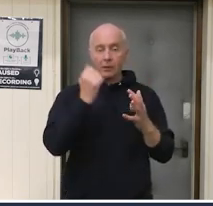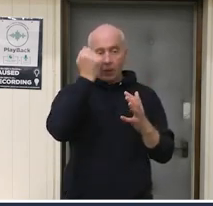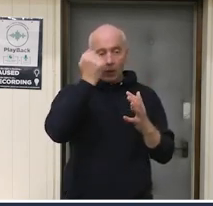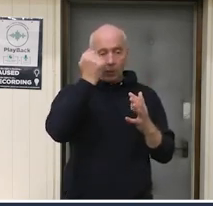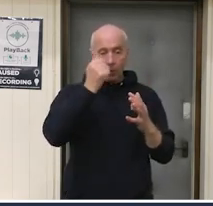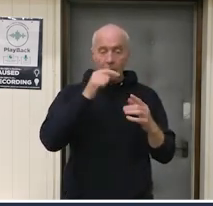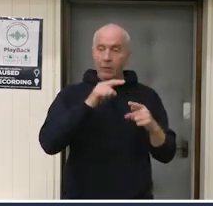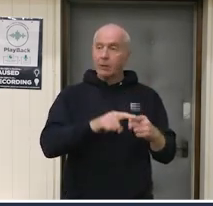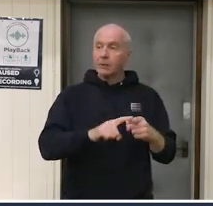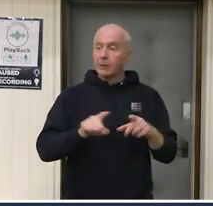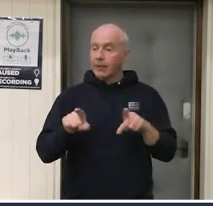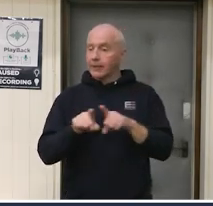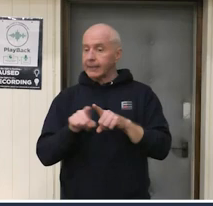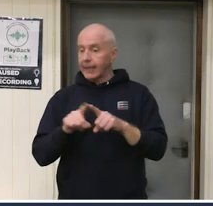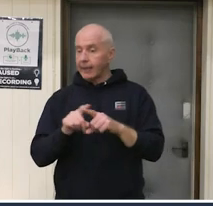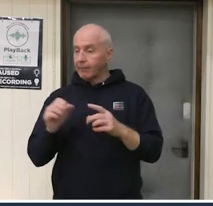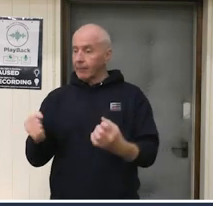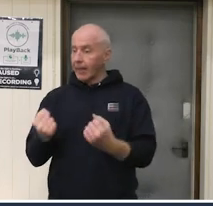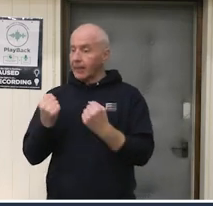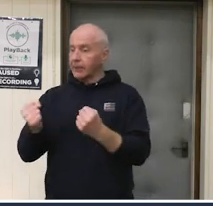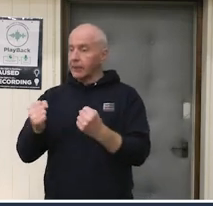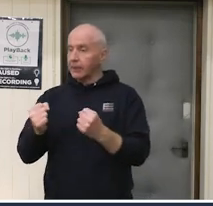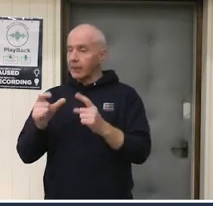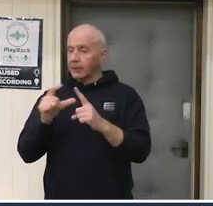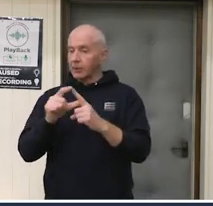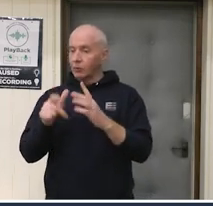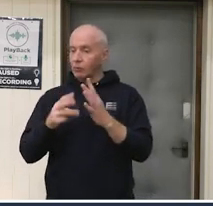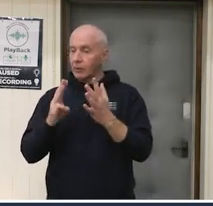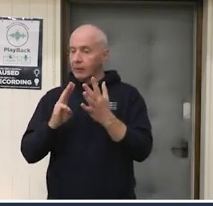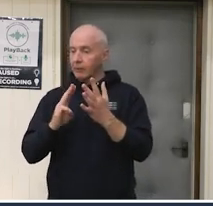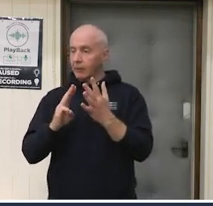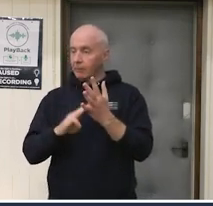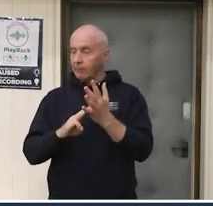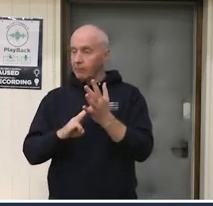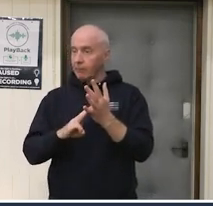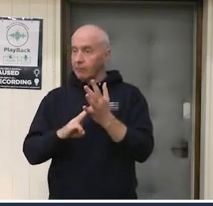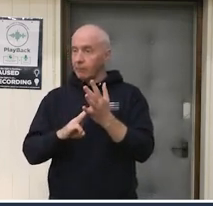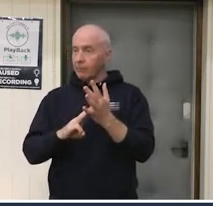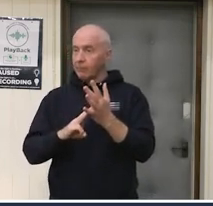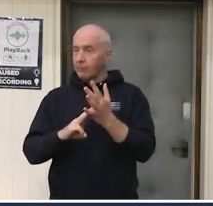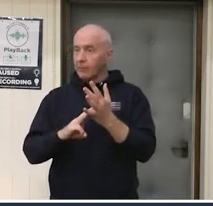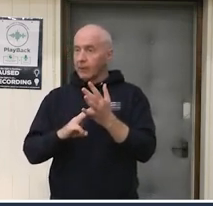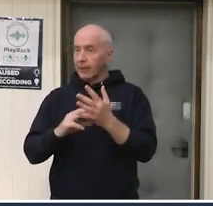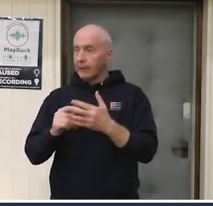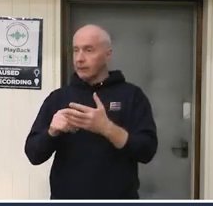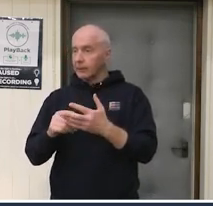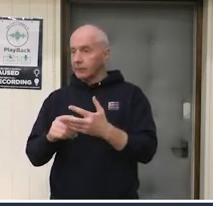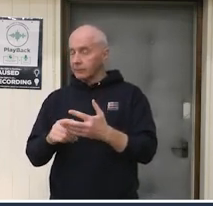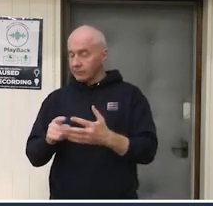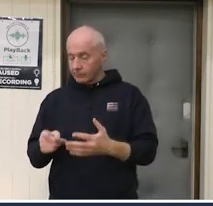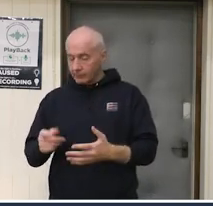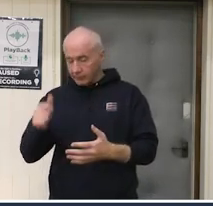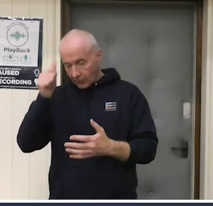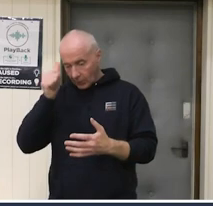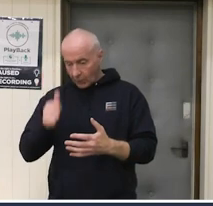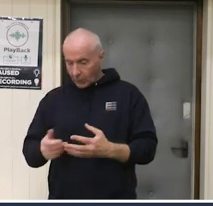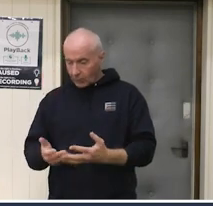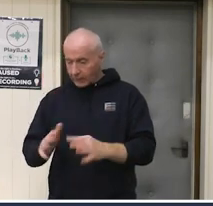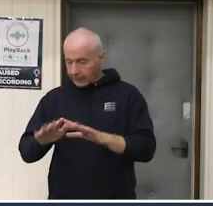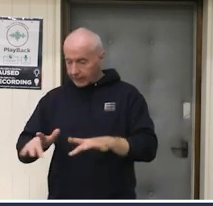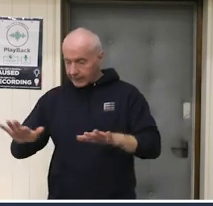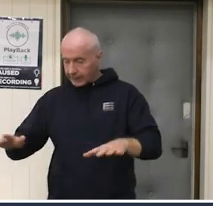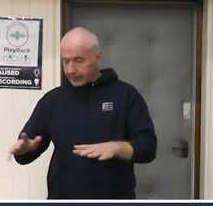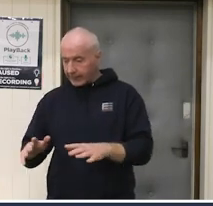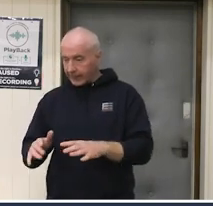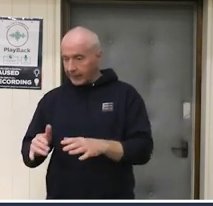energy as the deuterium released. So basically the deuterium in half a bar full of seawater and the lithium